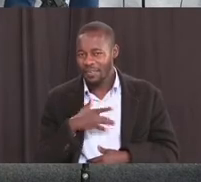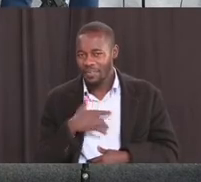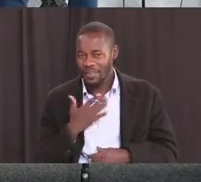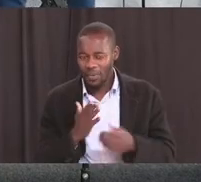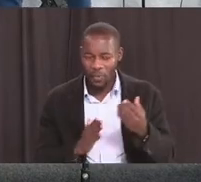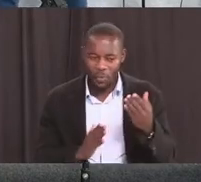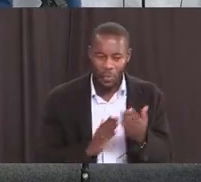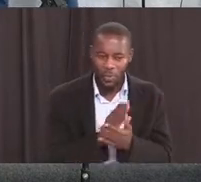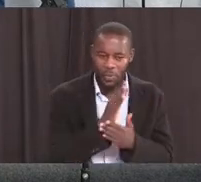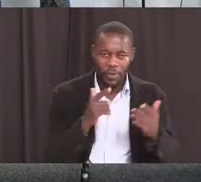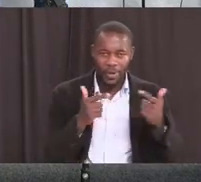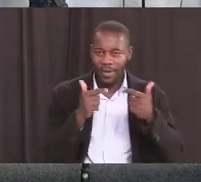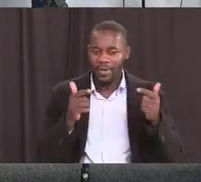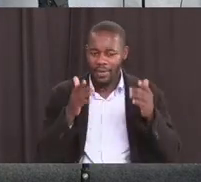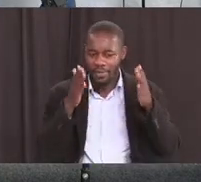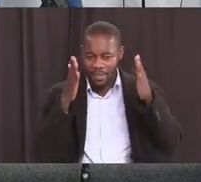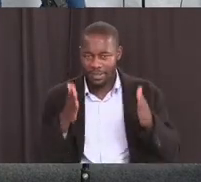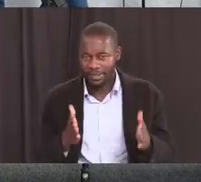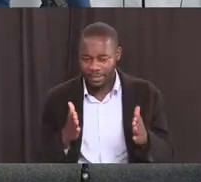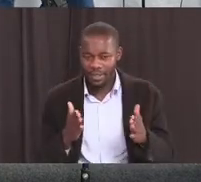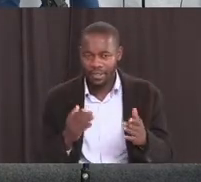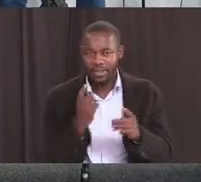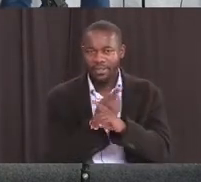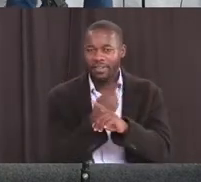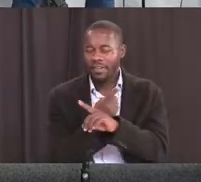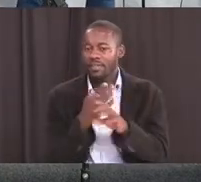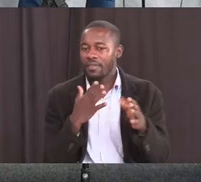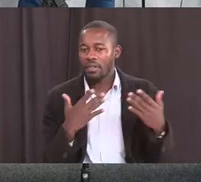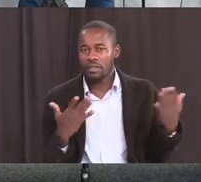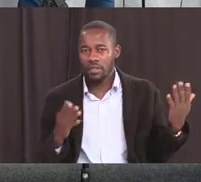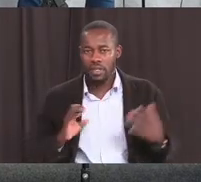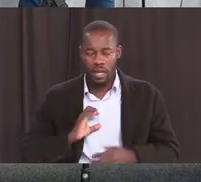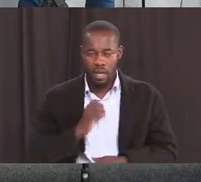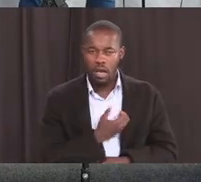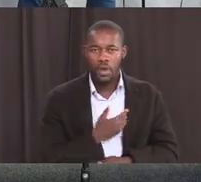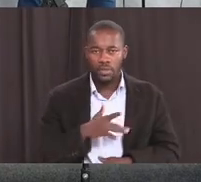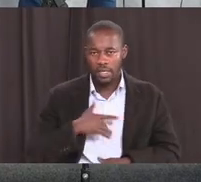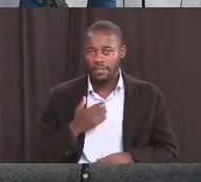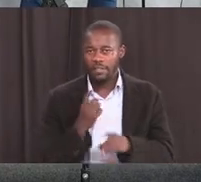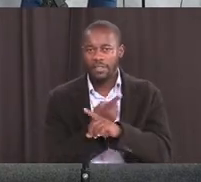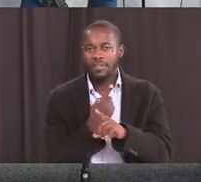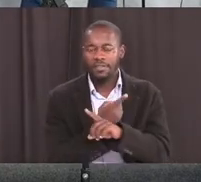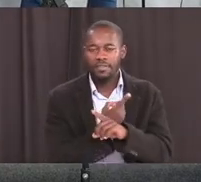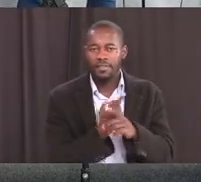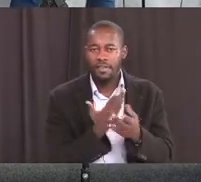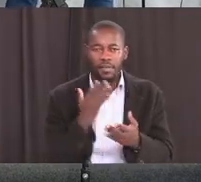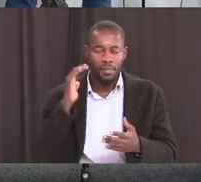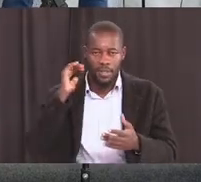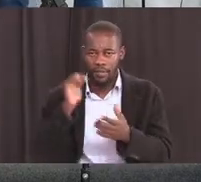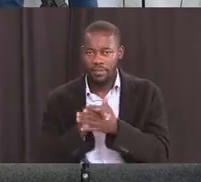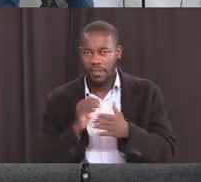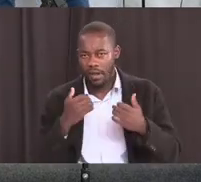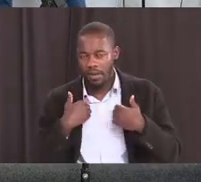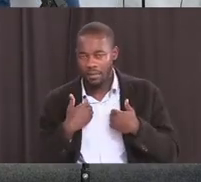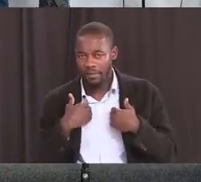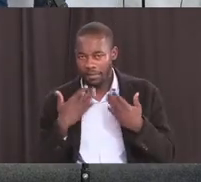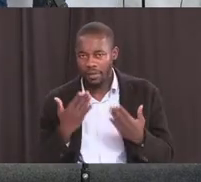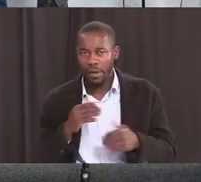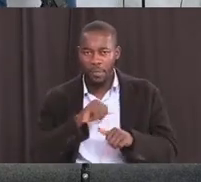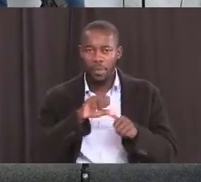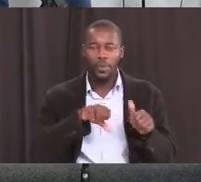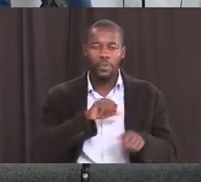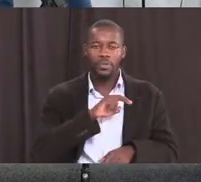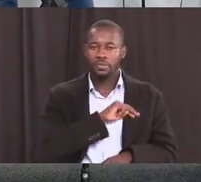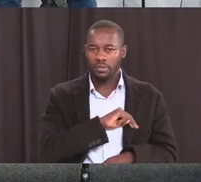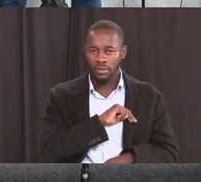of the enemy, through things about ourselves, thoughts and beliefs that we have about ourselves that are still with the dead nature. And I